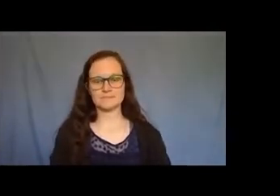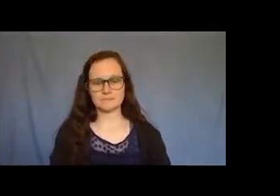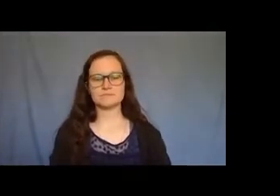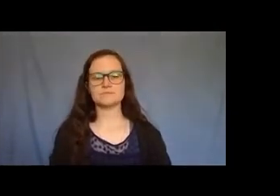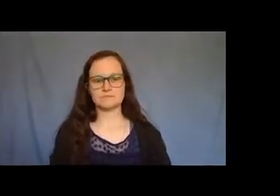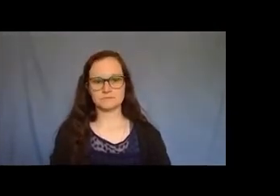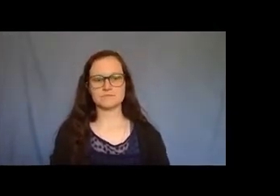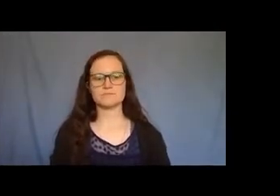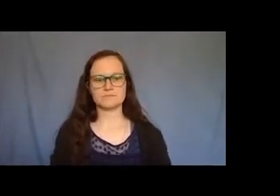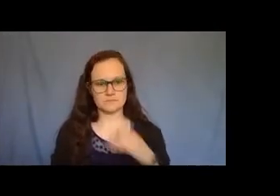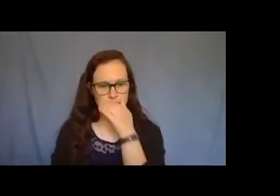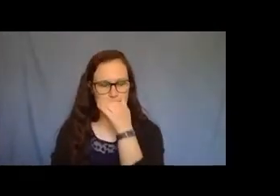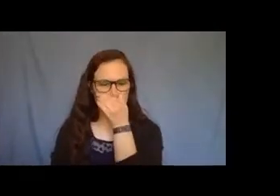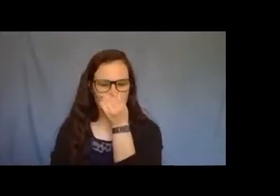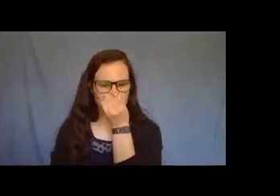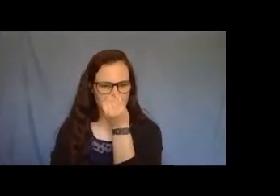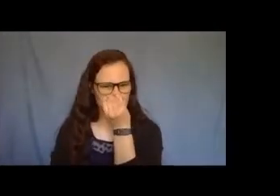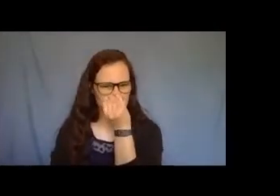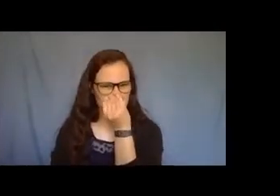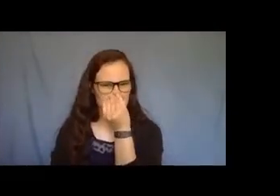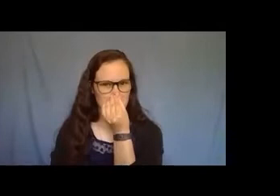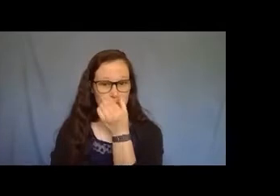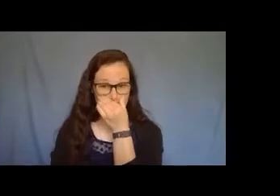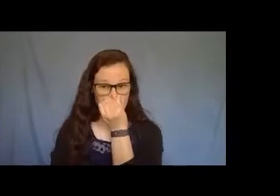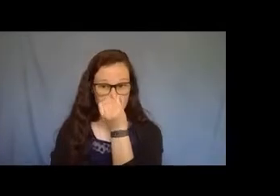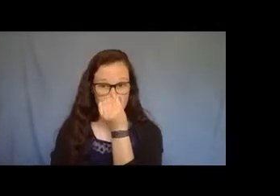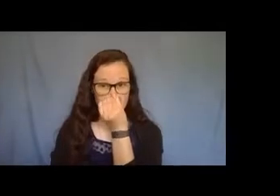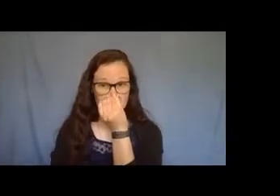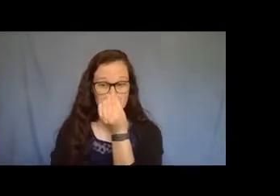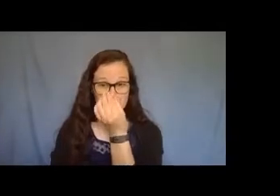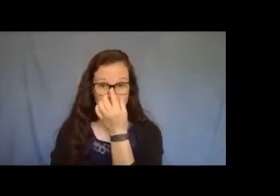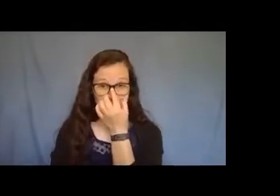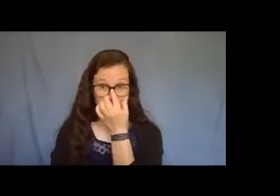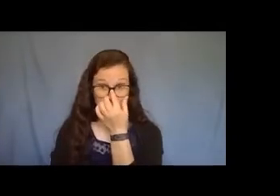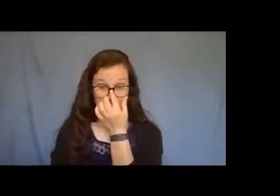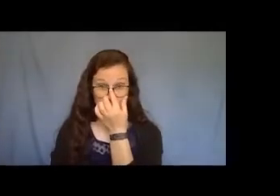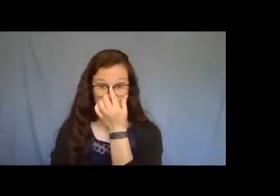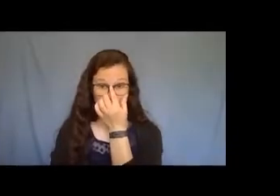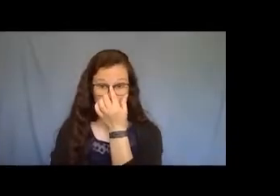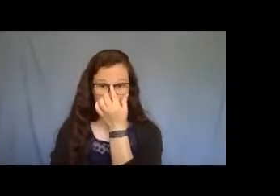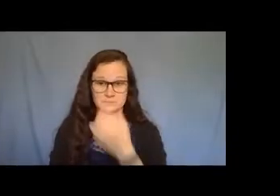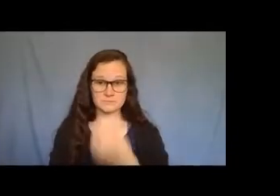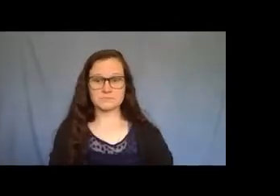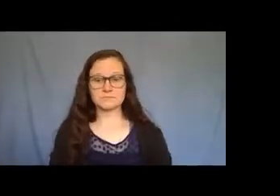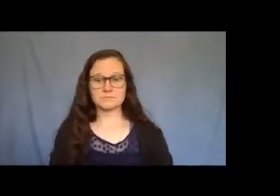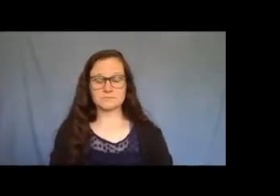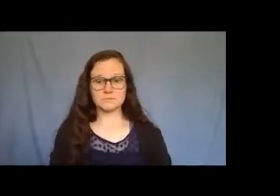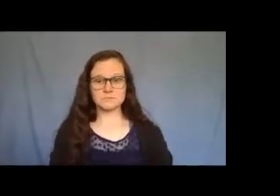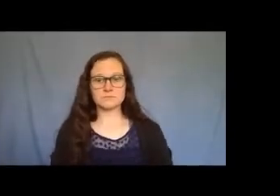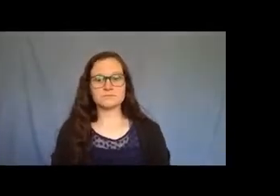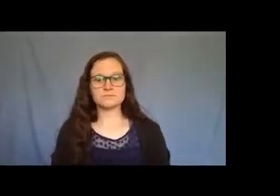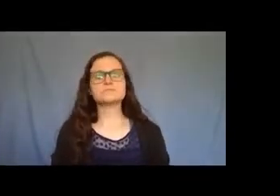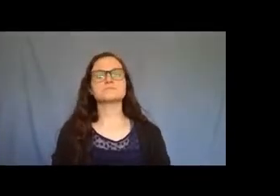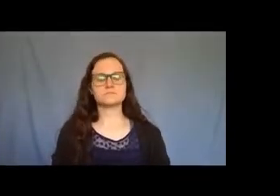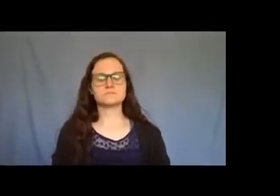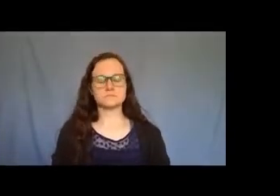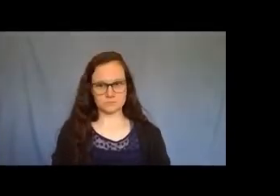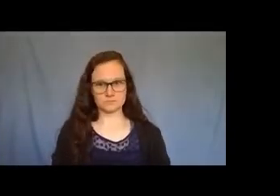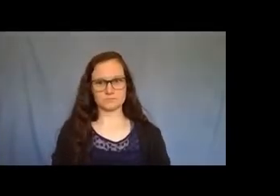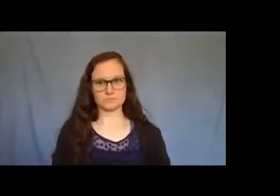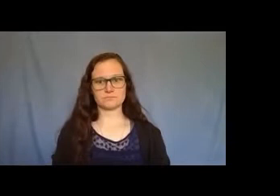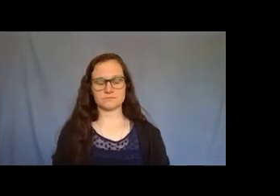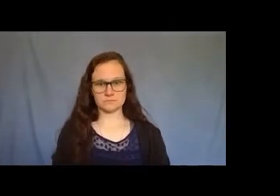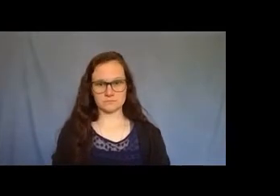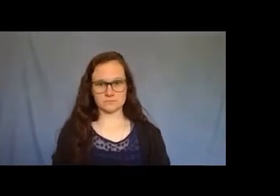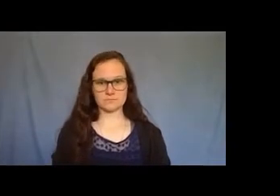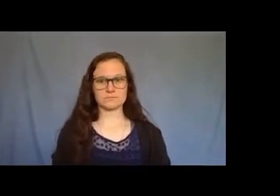despite an increase in dissolved lead and total lead in spring runoff following the fire, the actual contribution from this